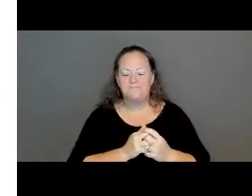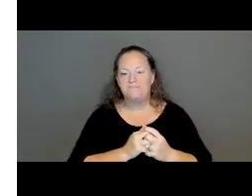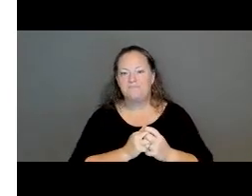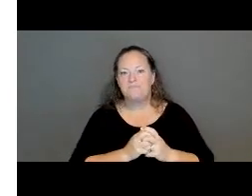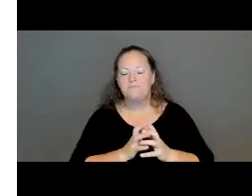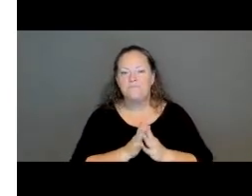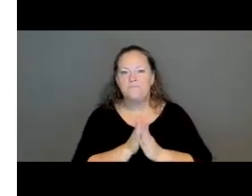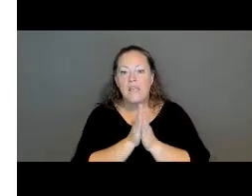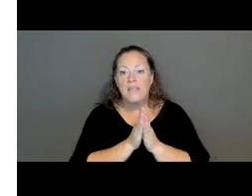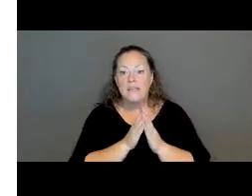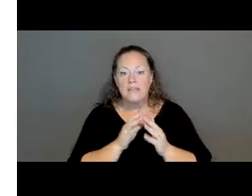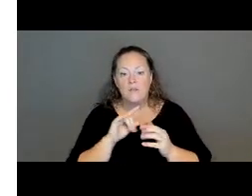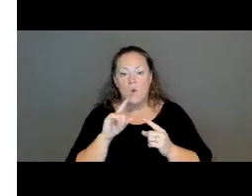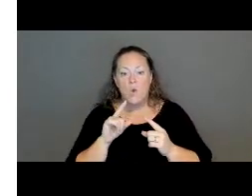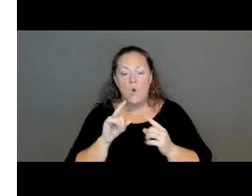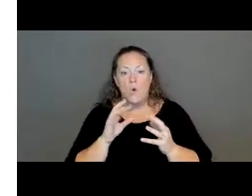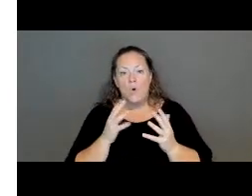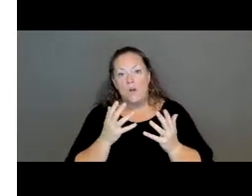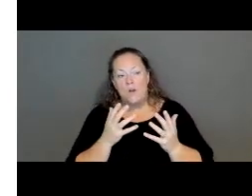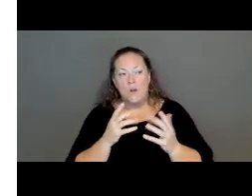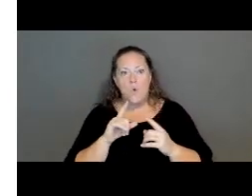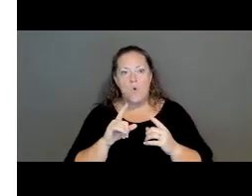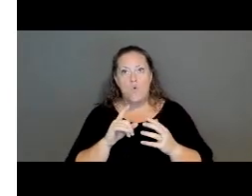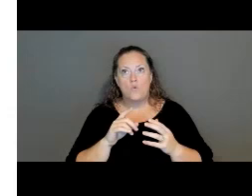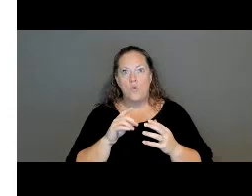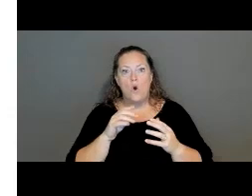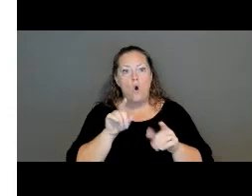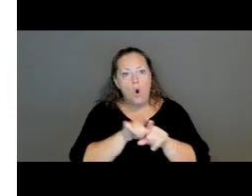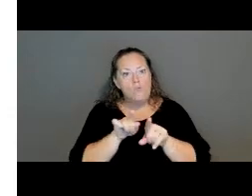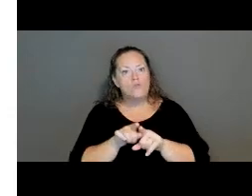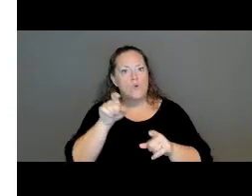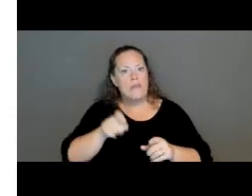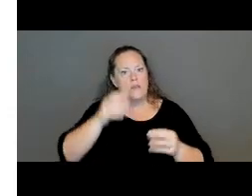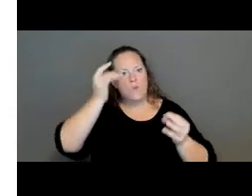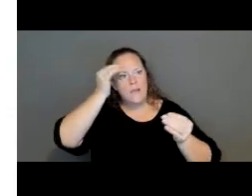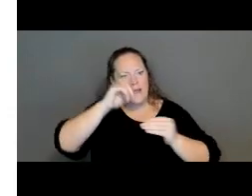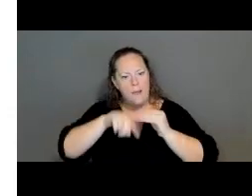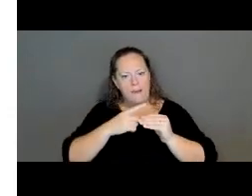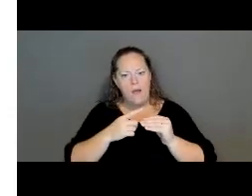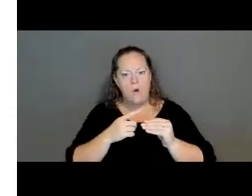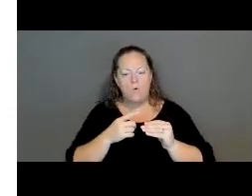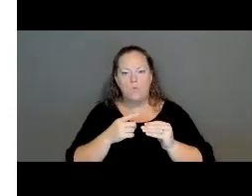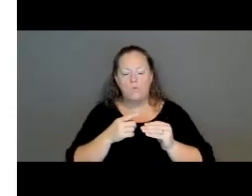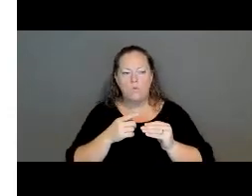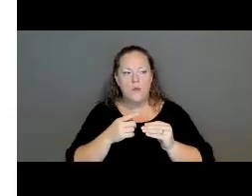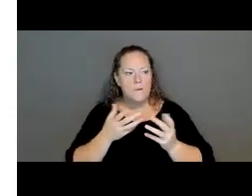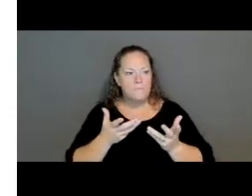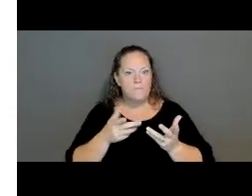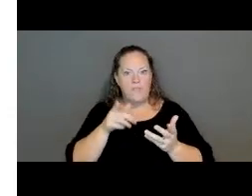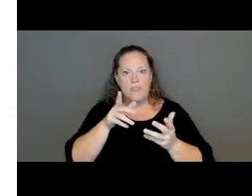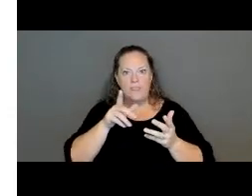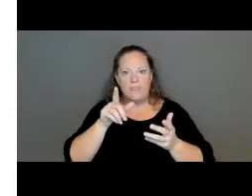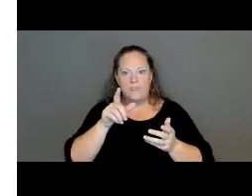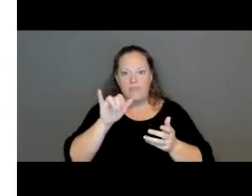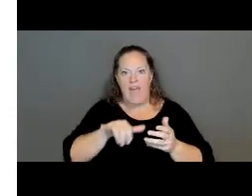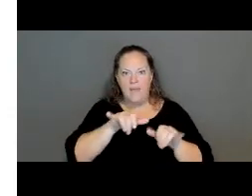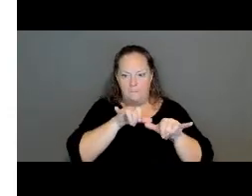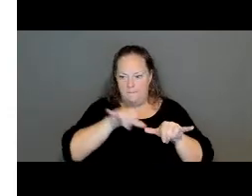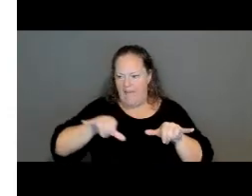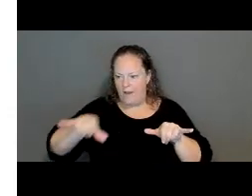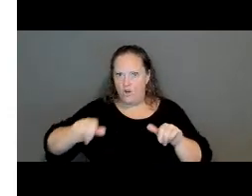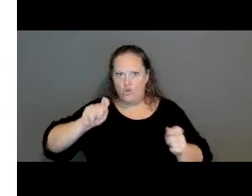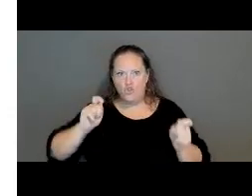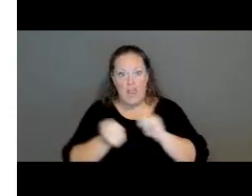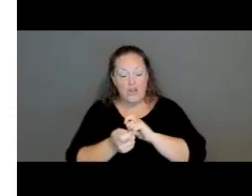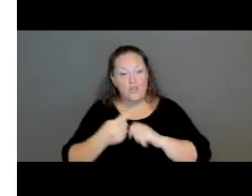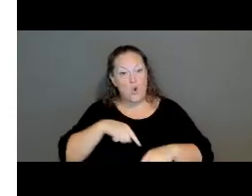we think also about these changes in pattern, we're also seeing a